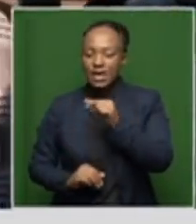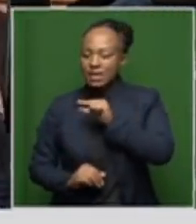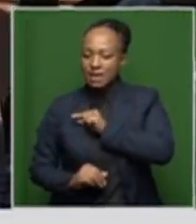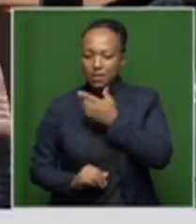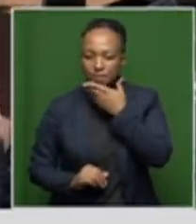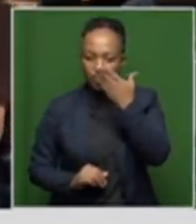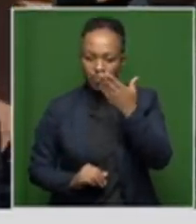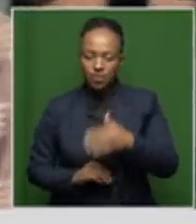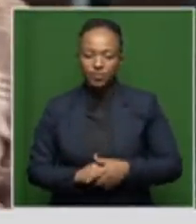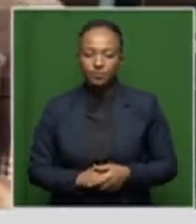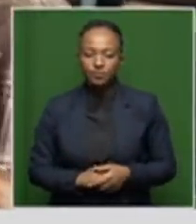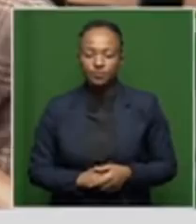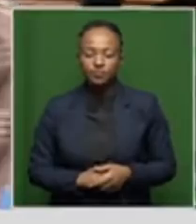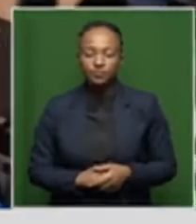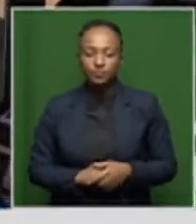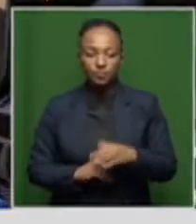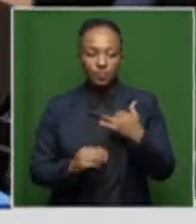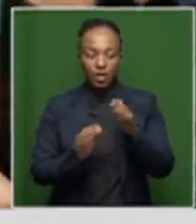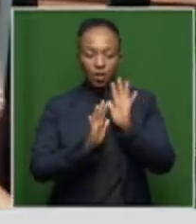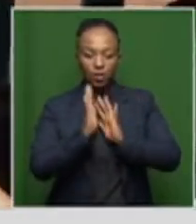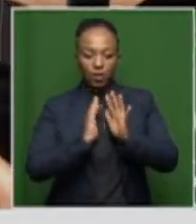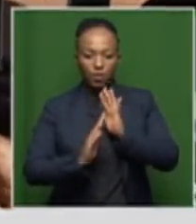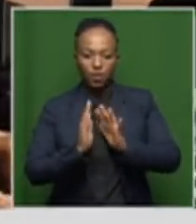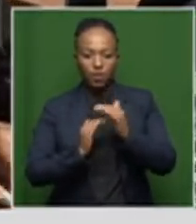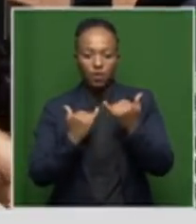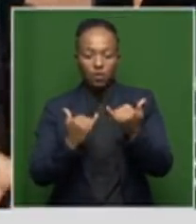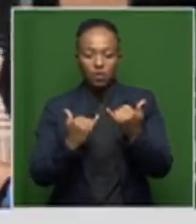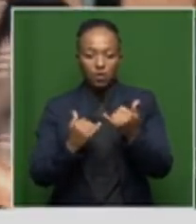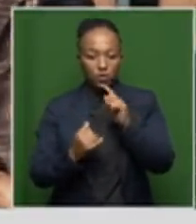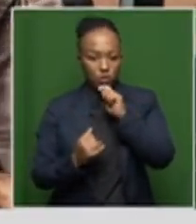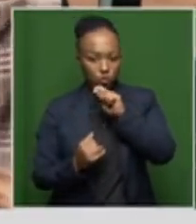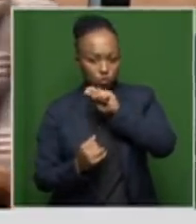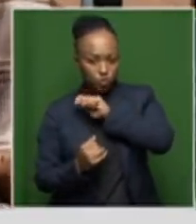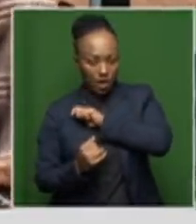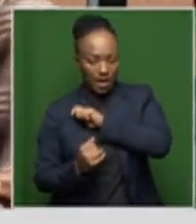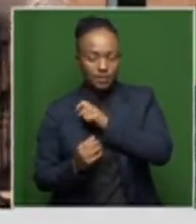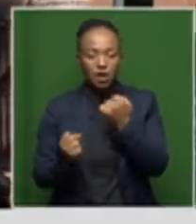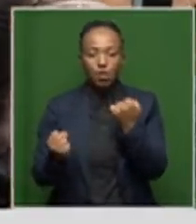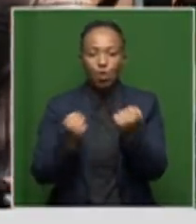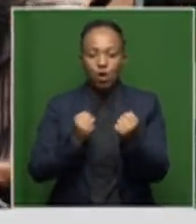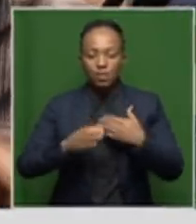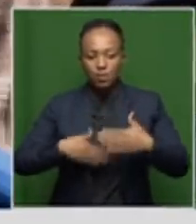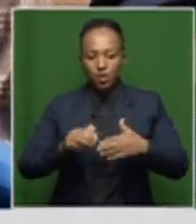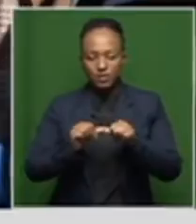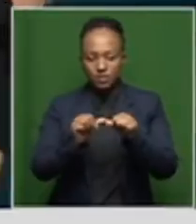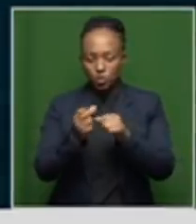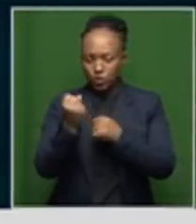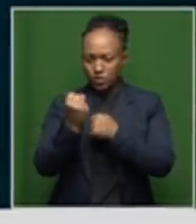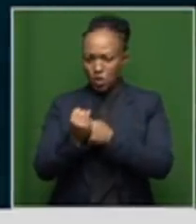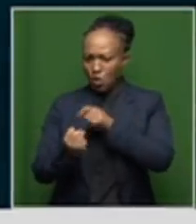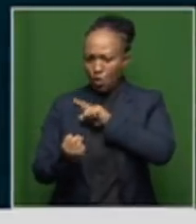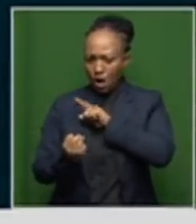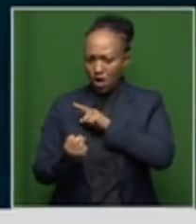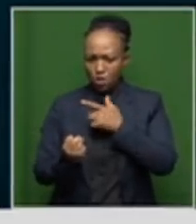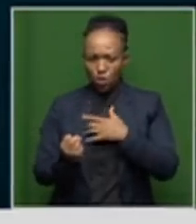But let's talk about, do you trust the court processes as you support him? Why are you not